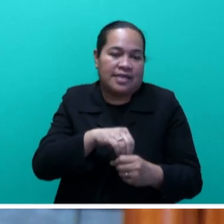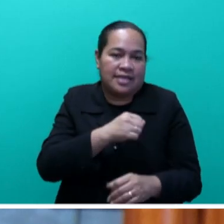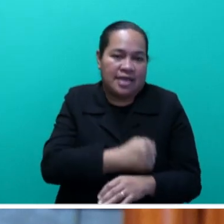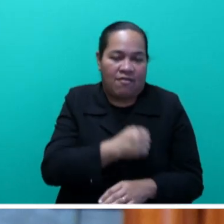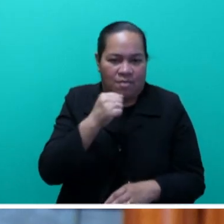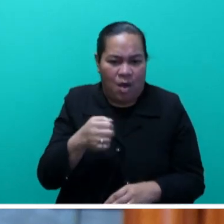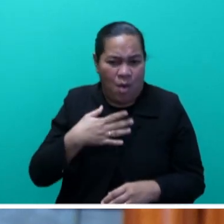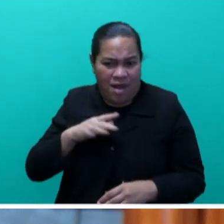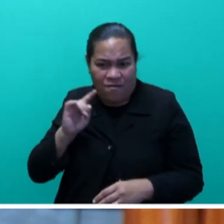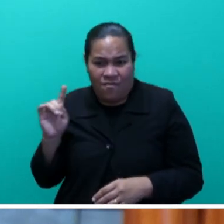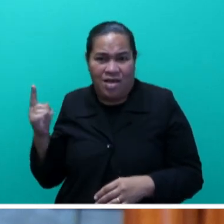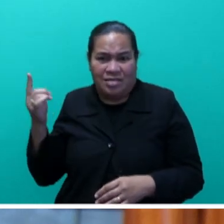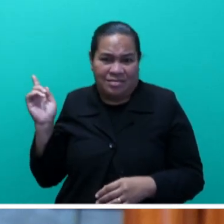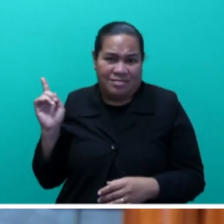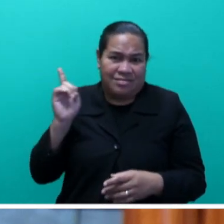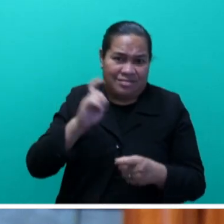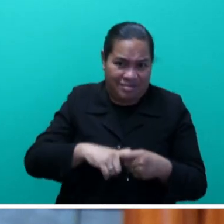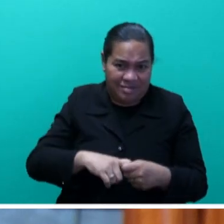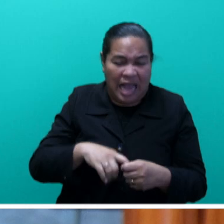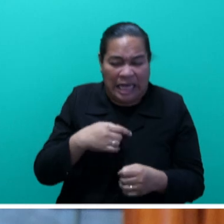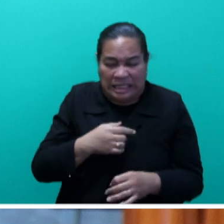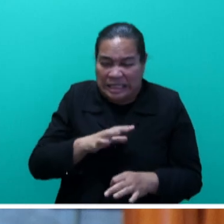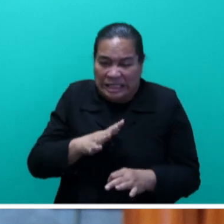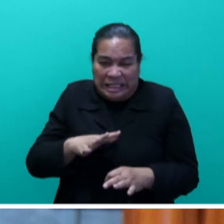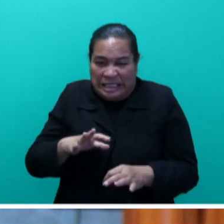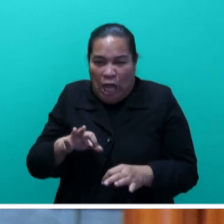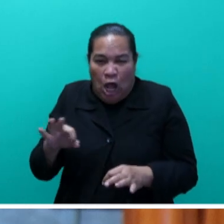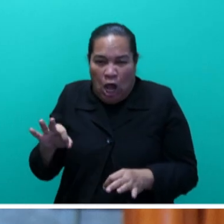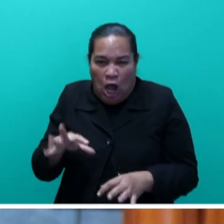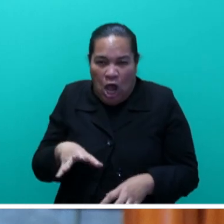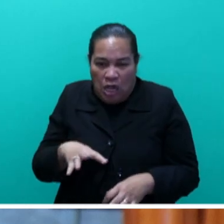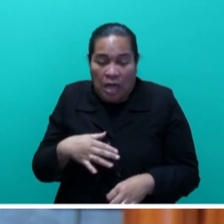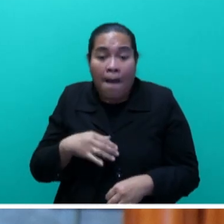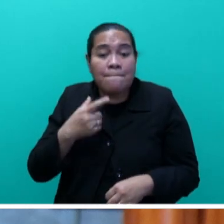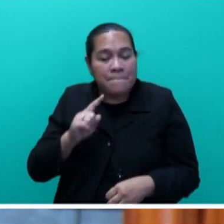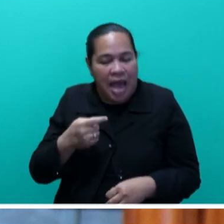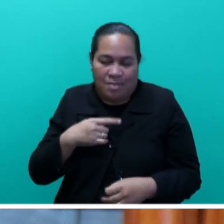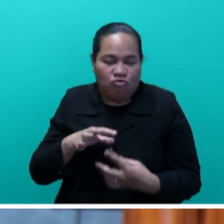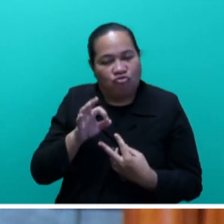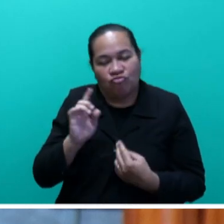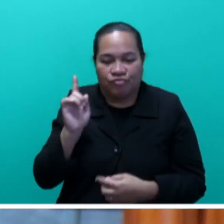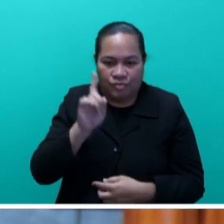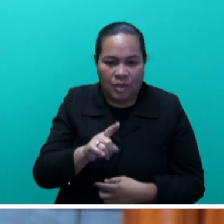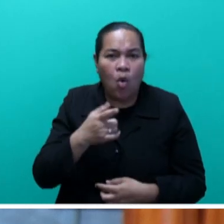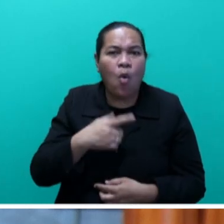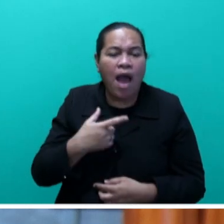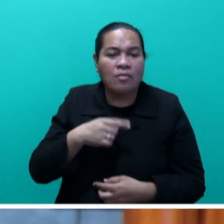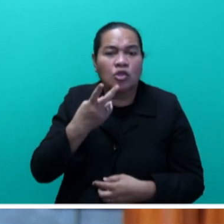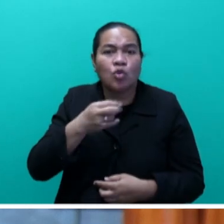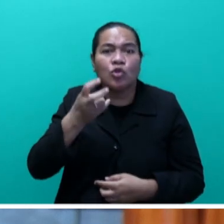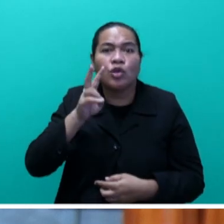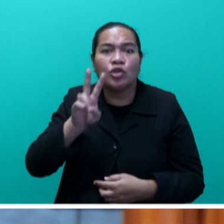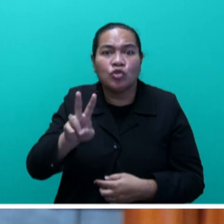when I entered politics reluctantly, but I did so because in 2022 we were at a point where we could